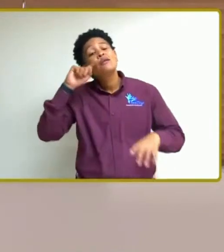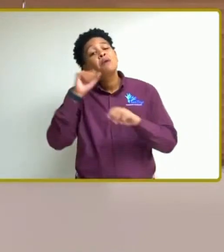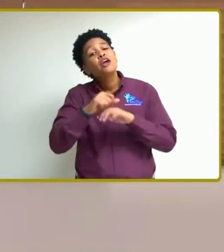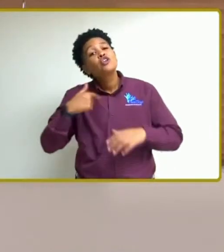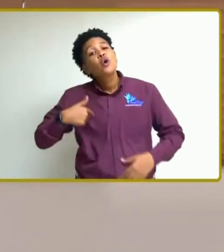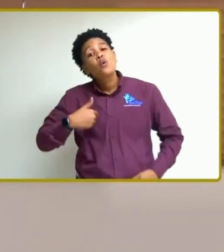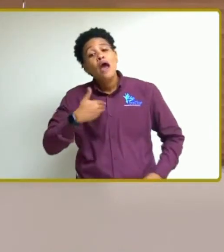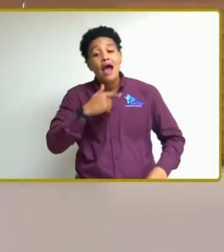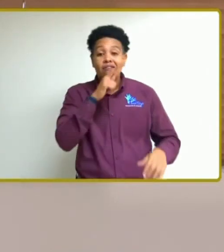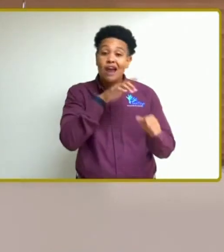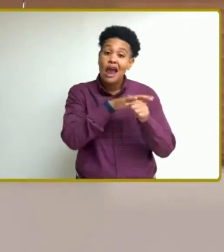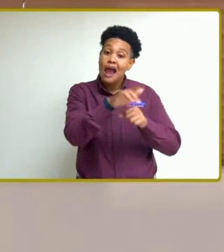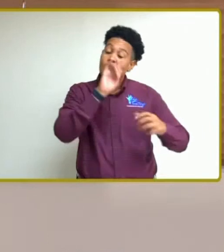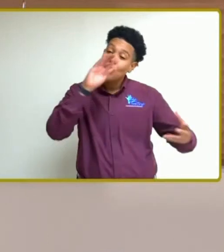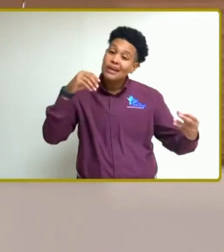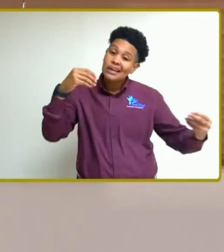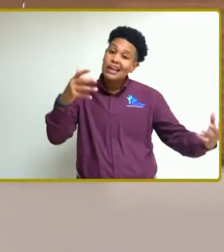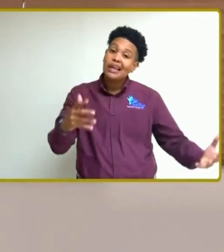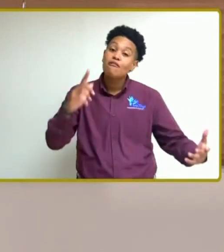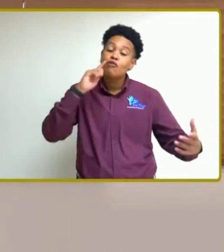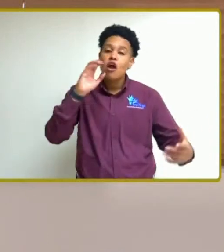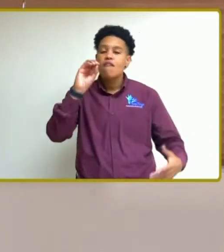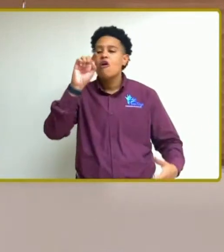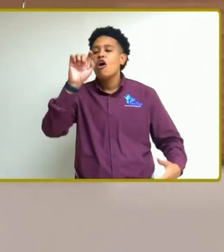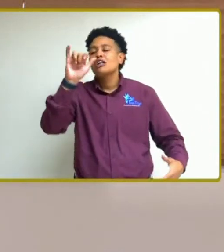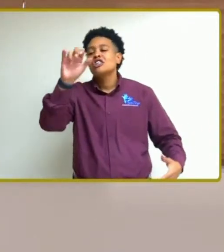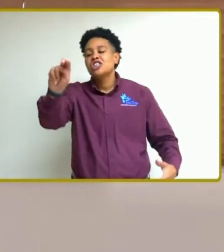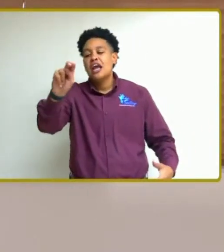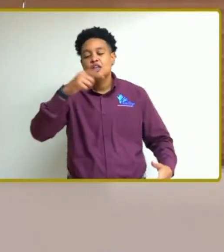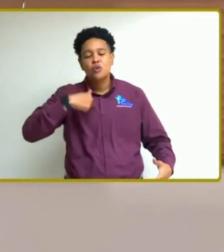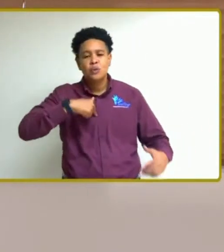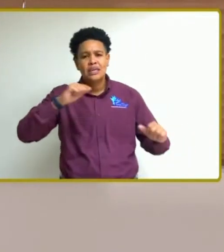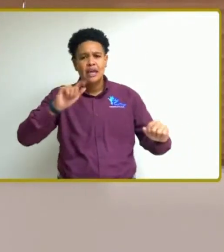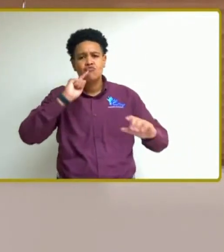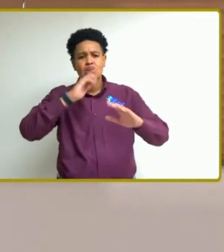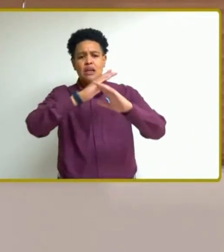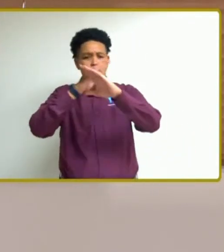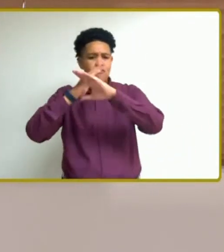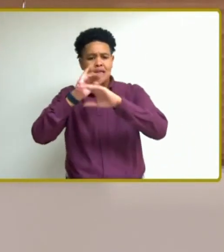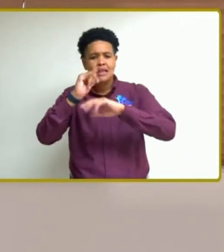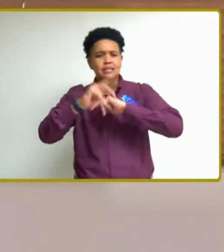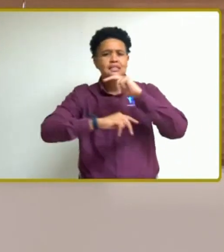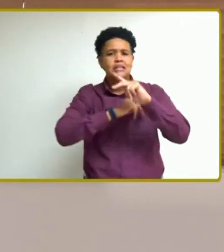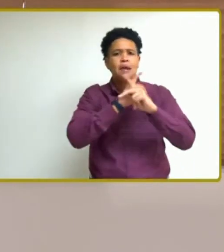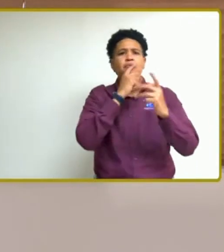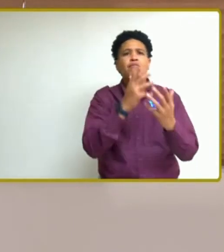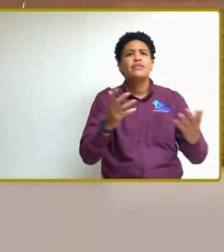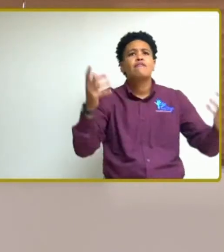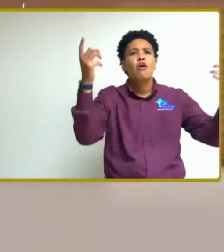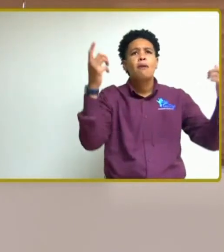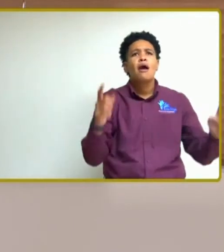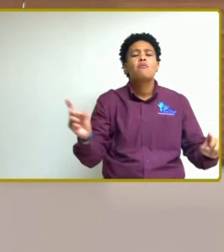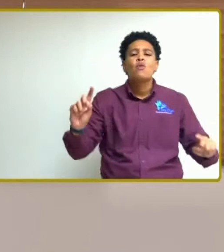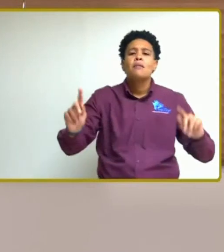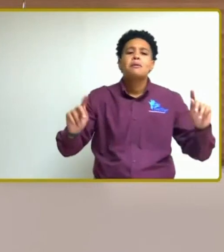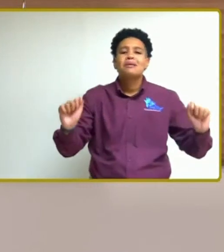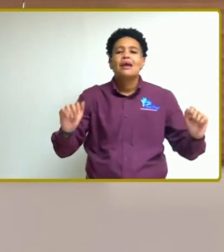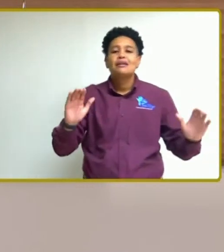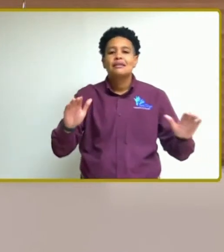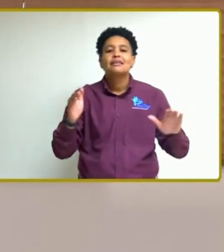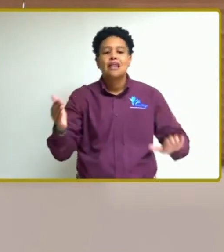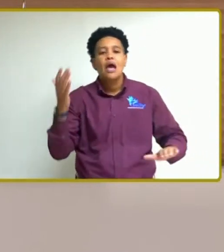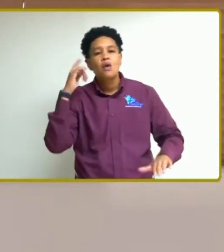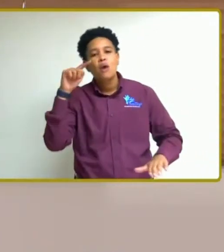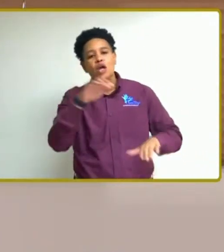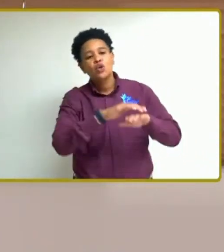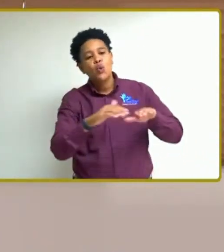have adequate delivery of oxygen so that we can prevent that type of thing from happening where persons can die because they